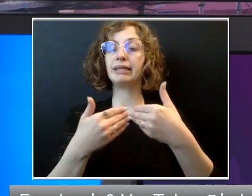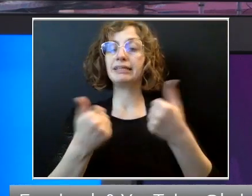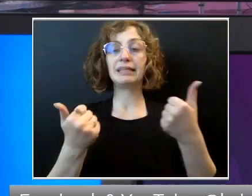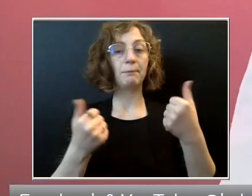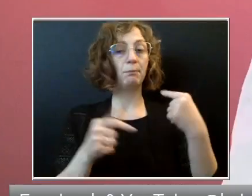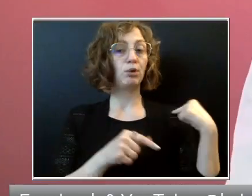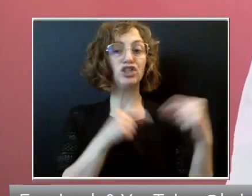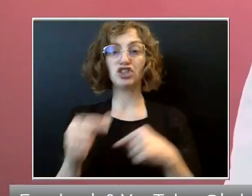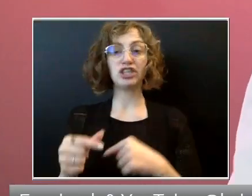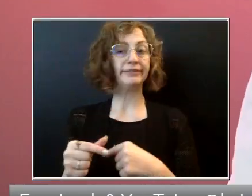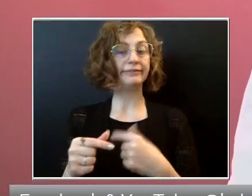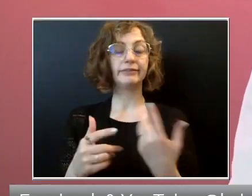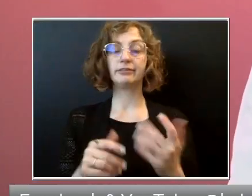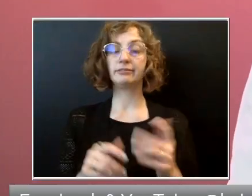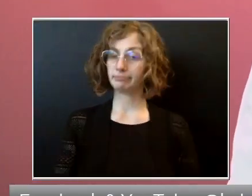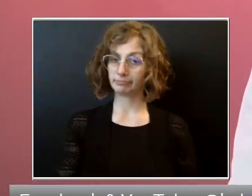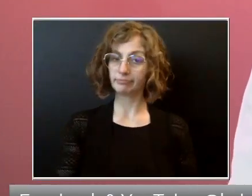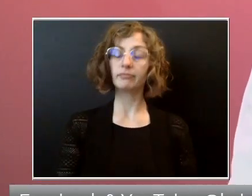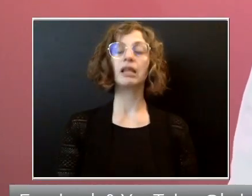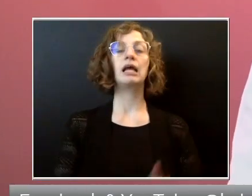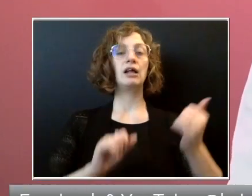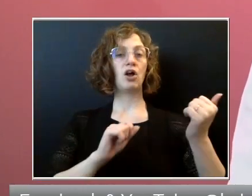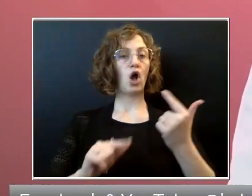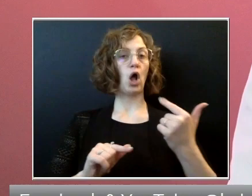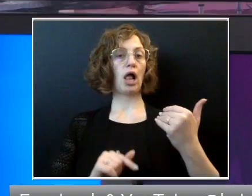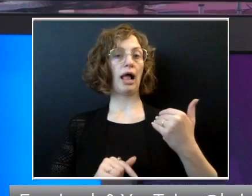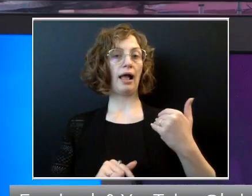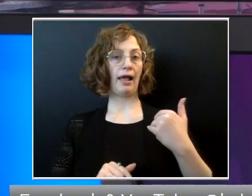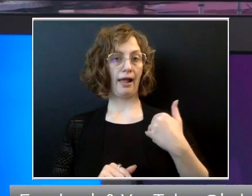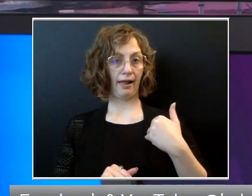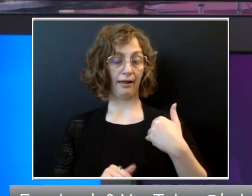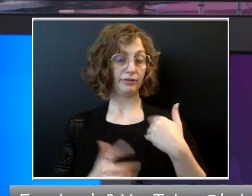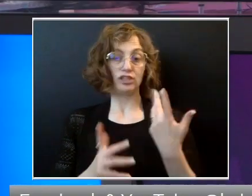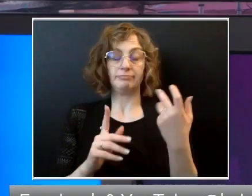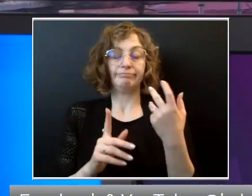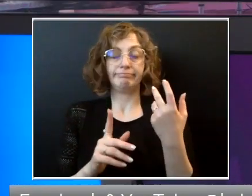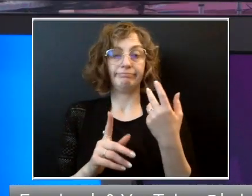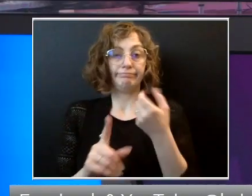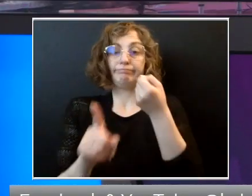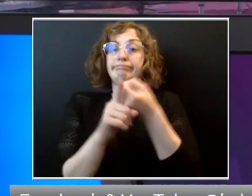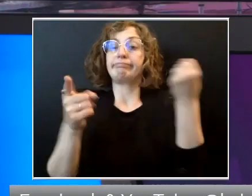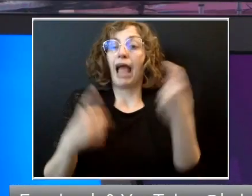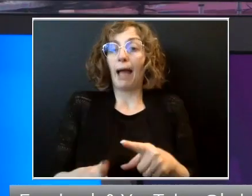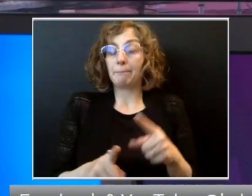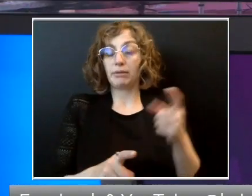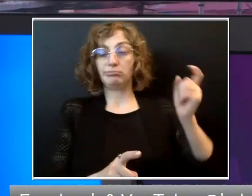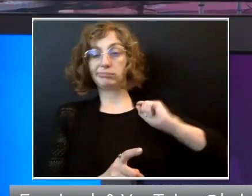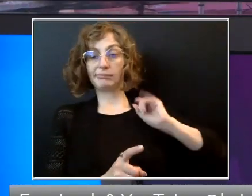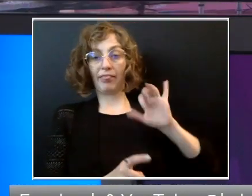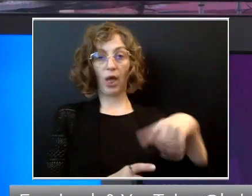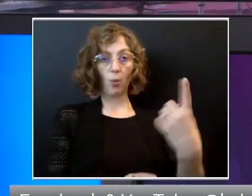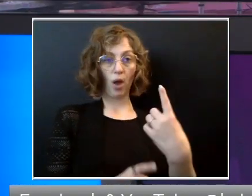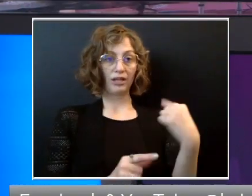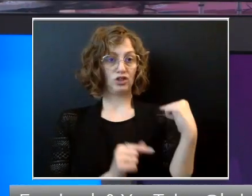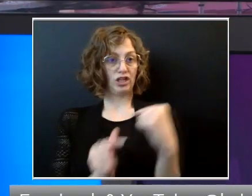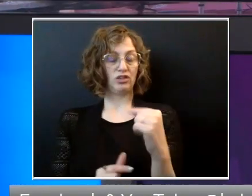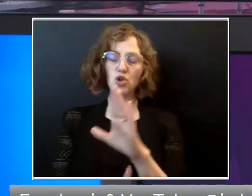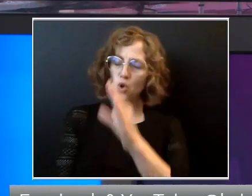draws. They all happen to get this one gene. So your son has the same ICD as you, is that correct?